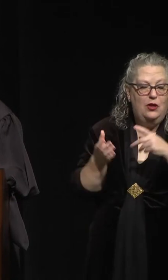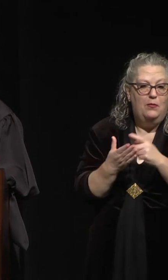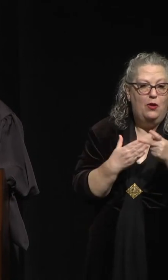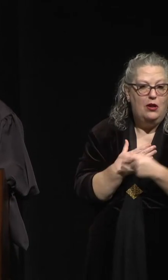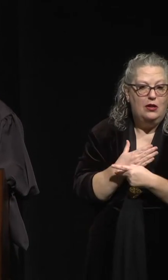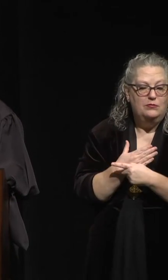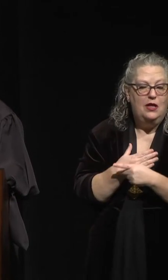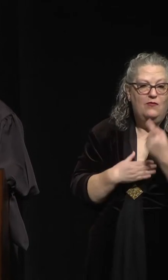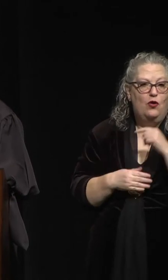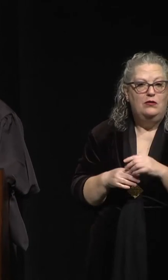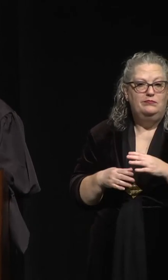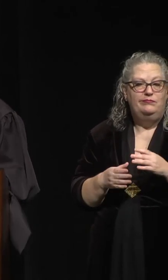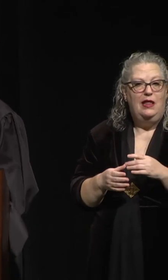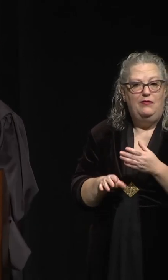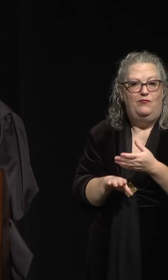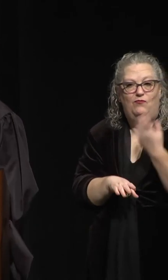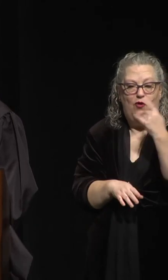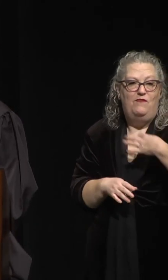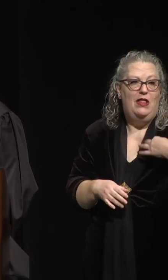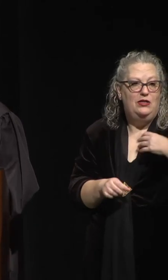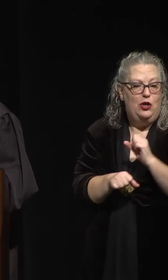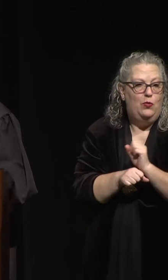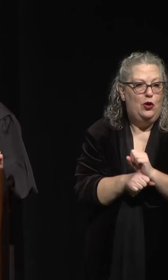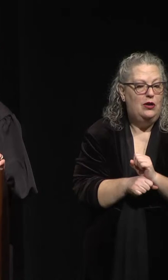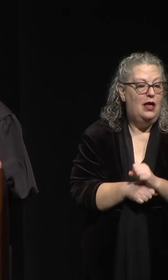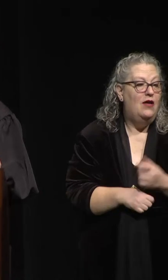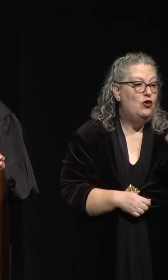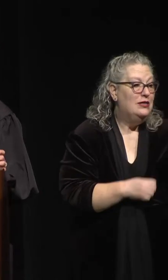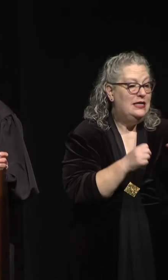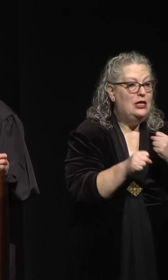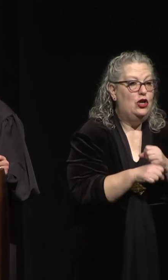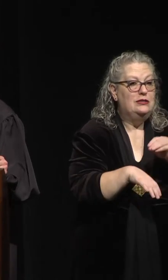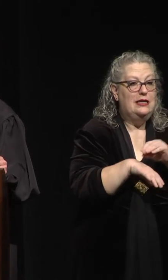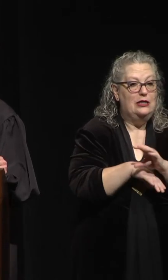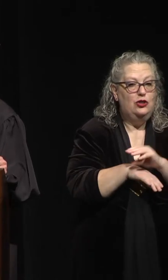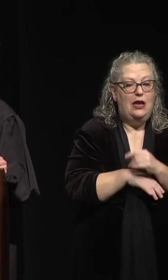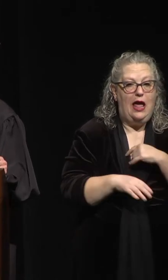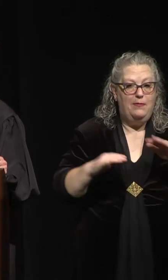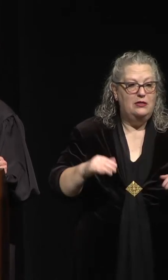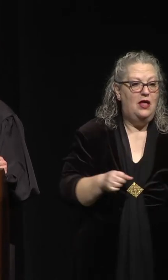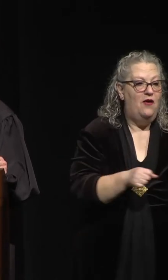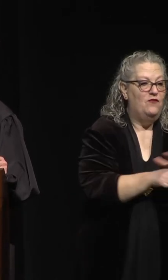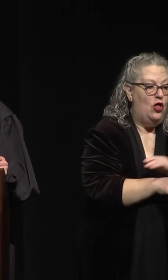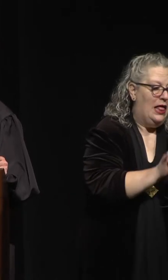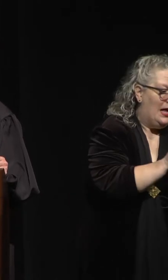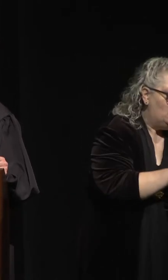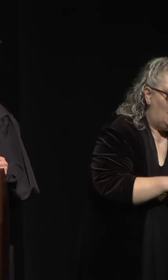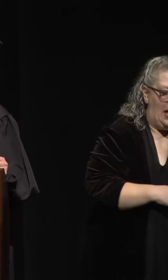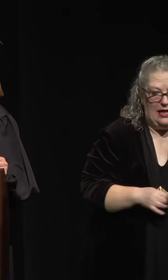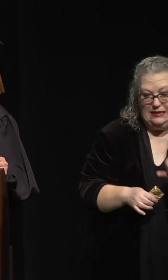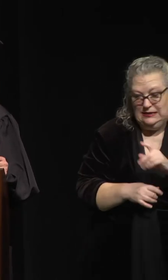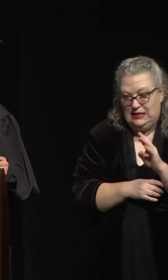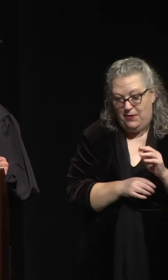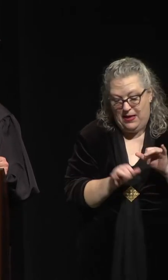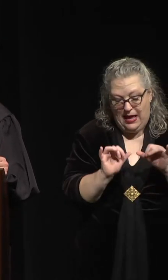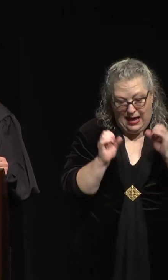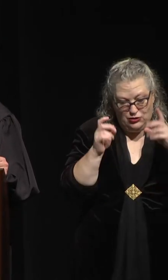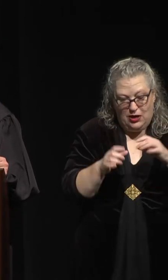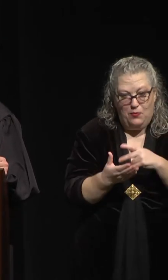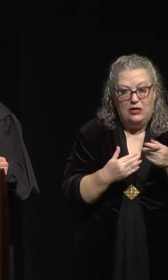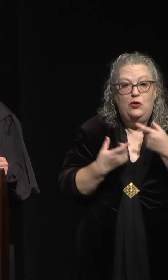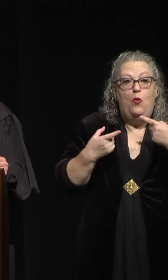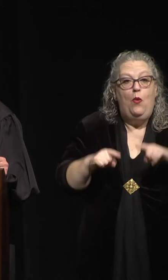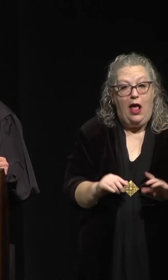my volunteer work. For 10 years as a consultant, I balanced the full load of engineering and STEM education projects while raising our